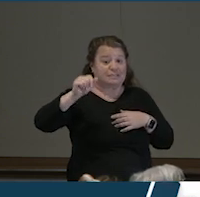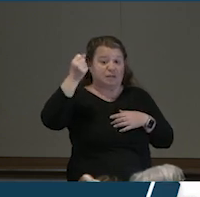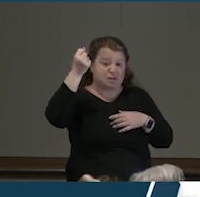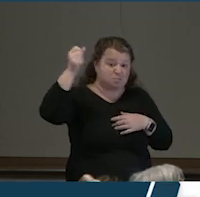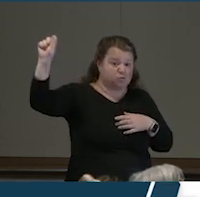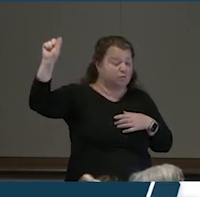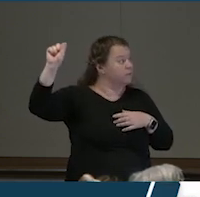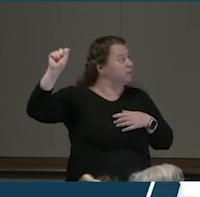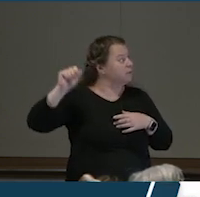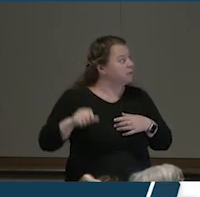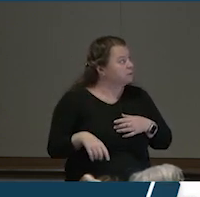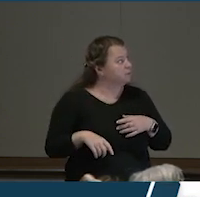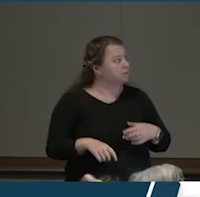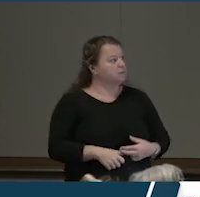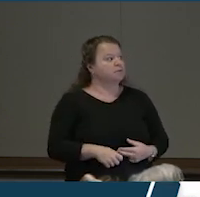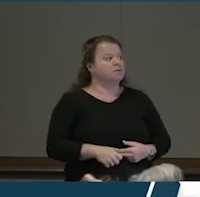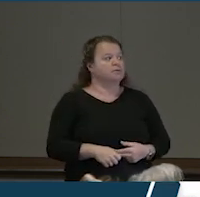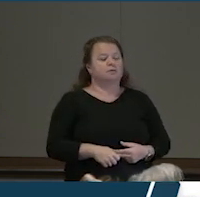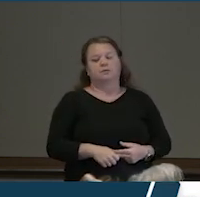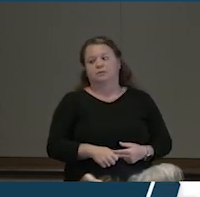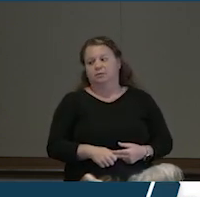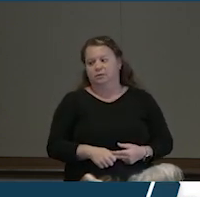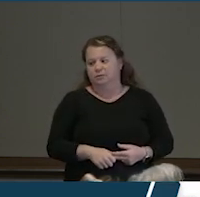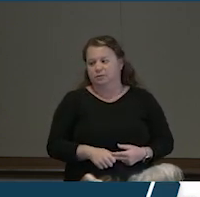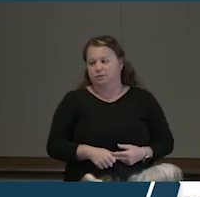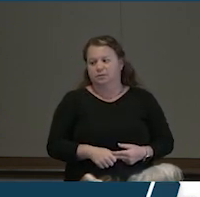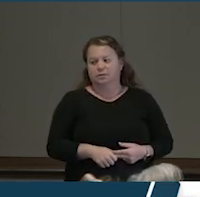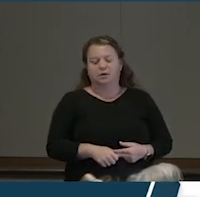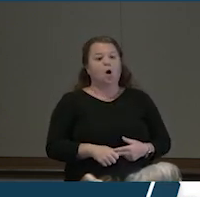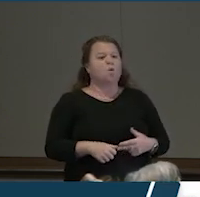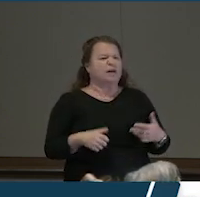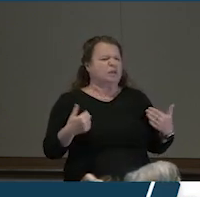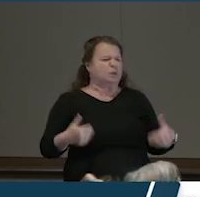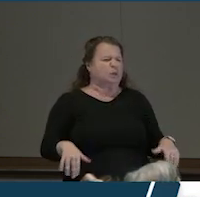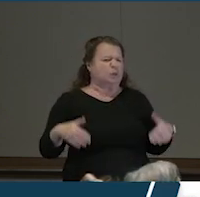is dark. Putting people in cages.